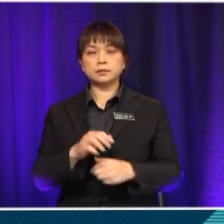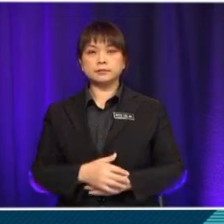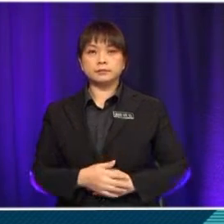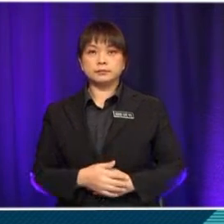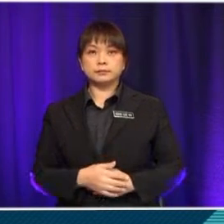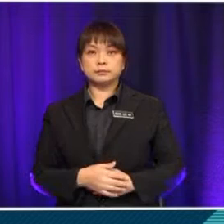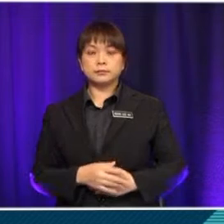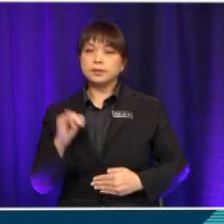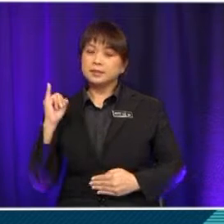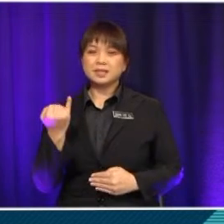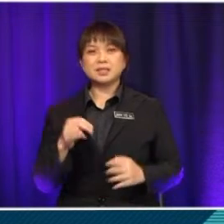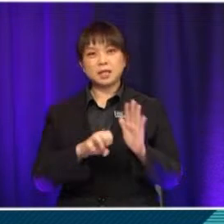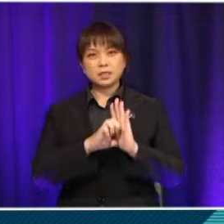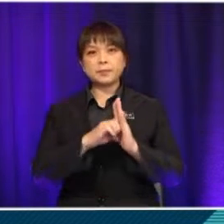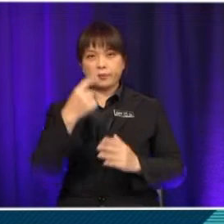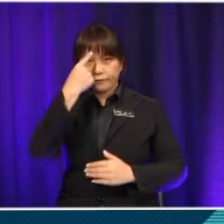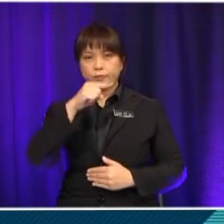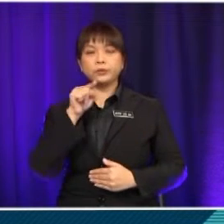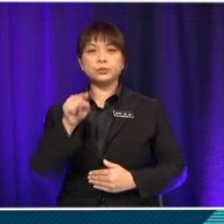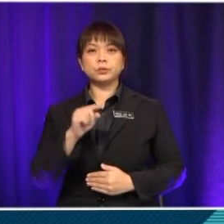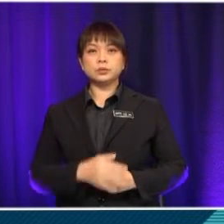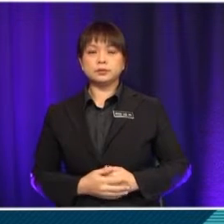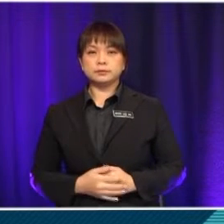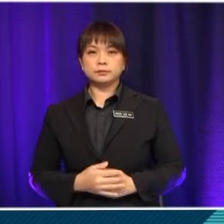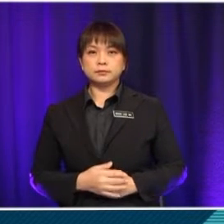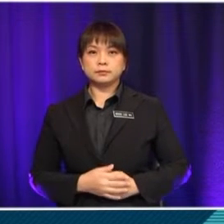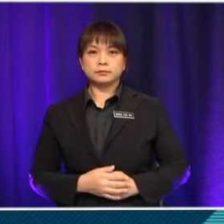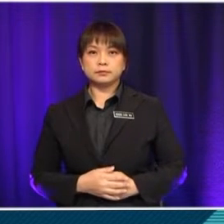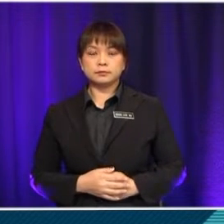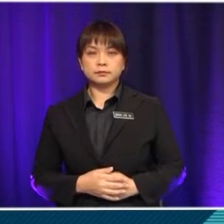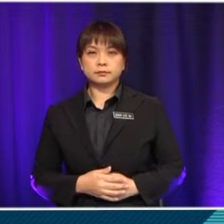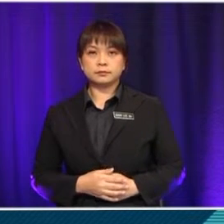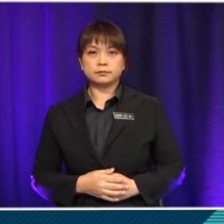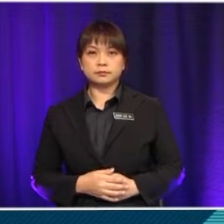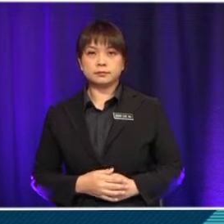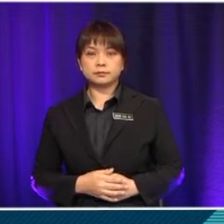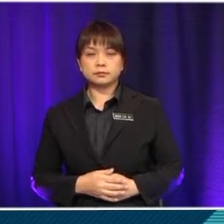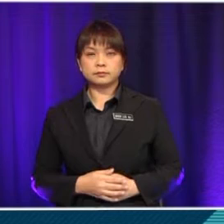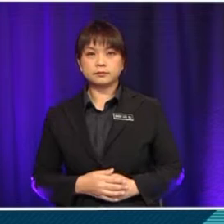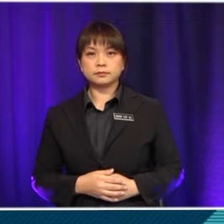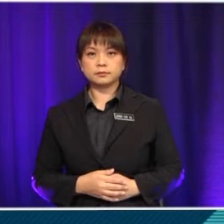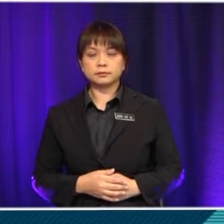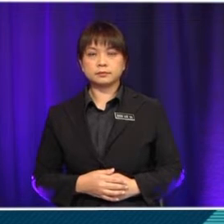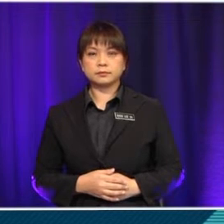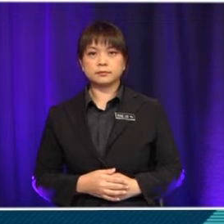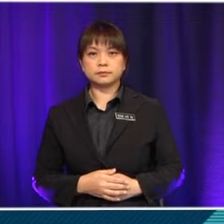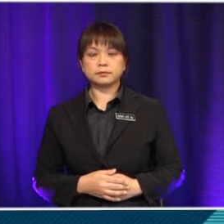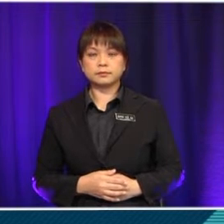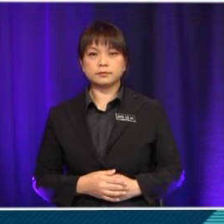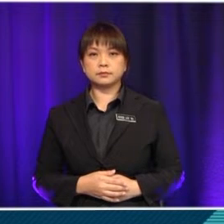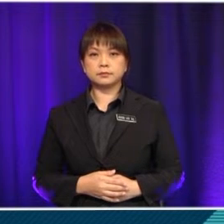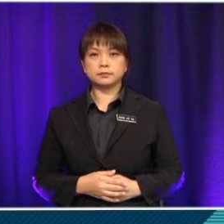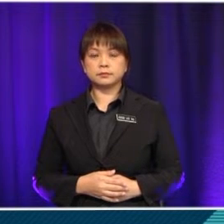These are just the examples for you, all right? It doesn't mean that you have to write exactly the same, right? You can have your own